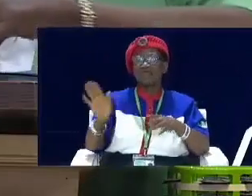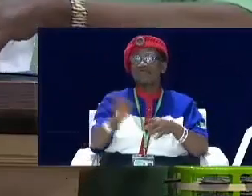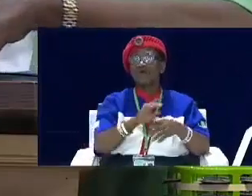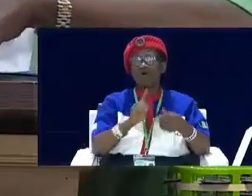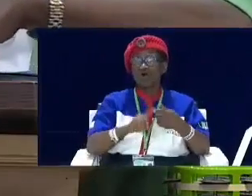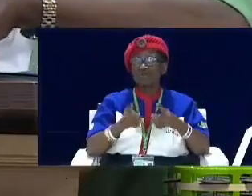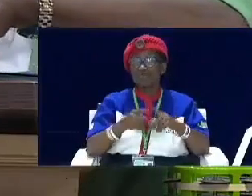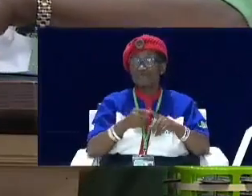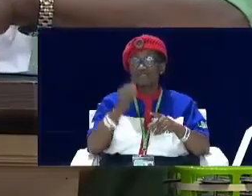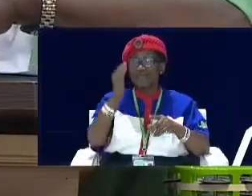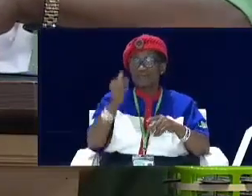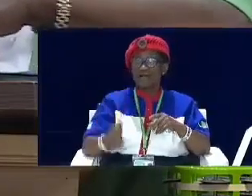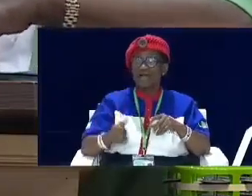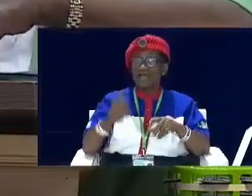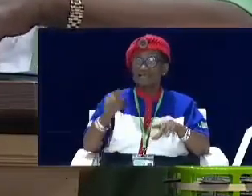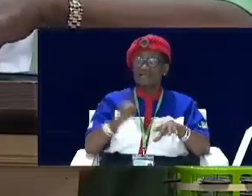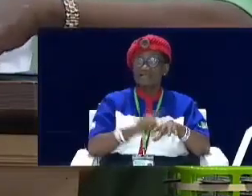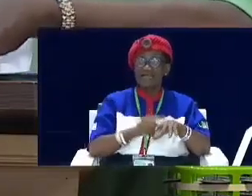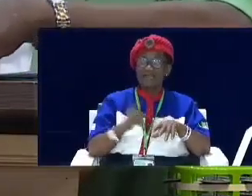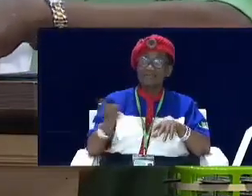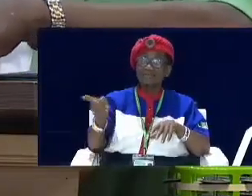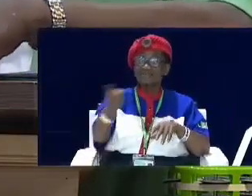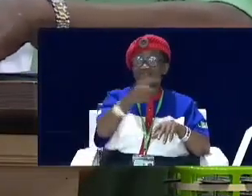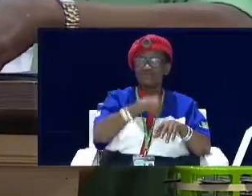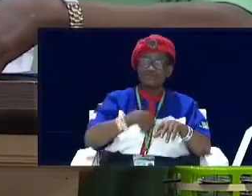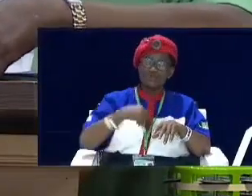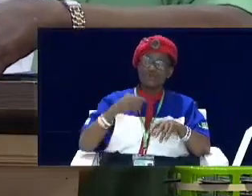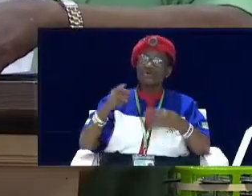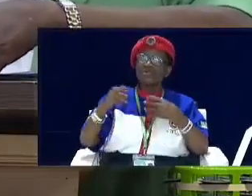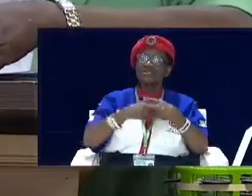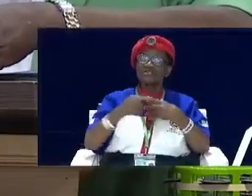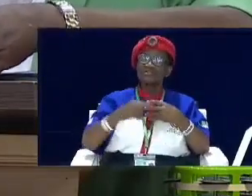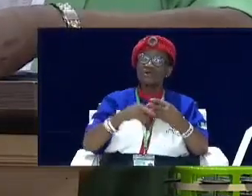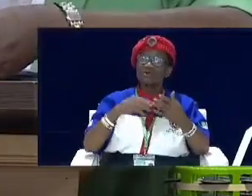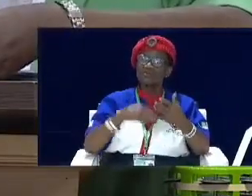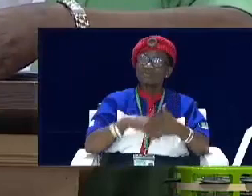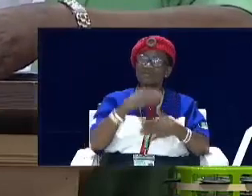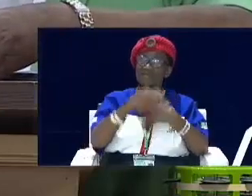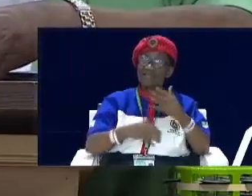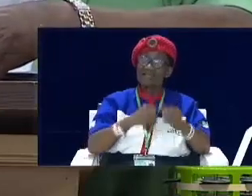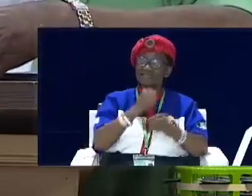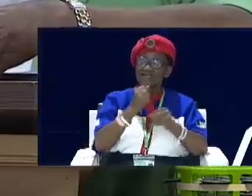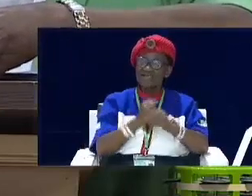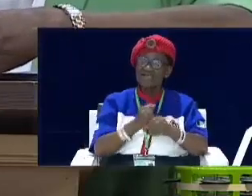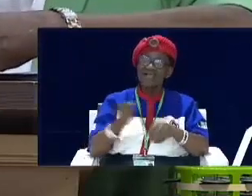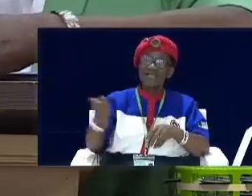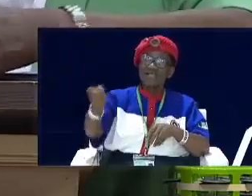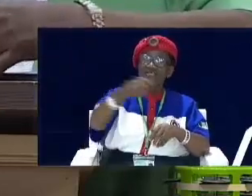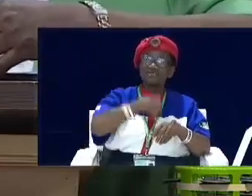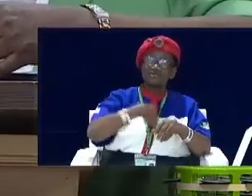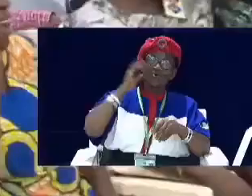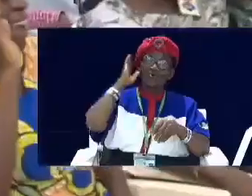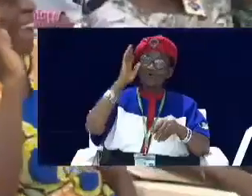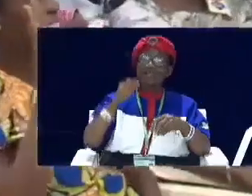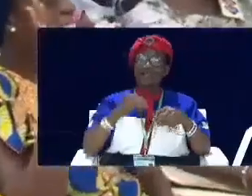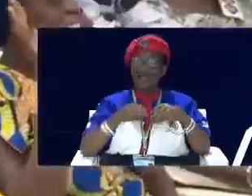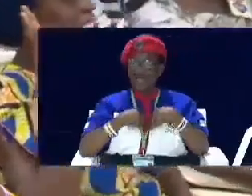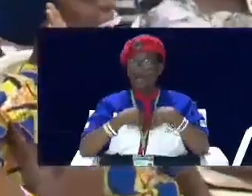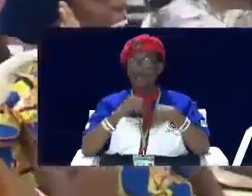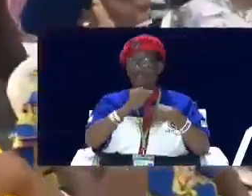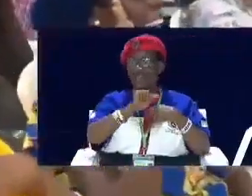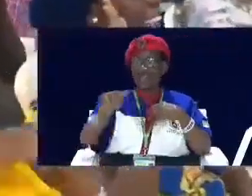By the time you return next year, you will have a testimony.